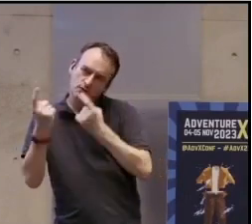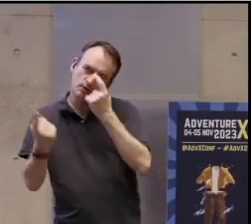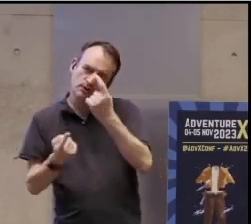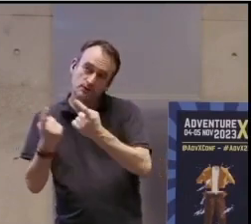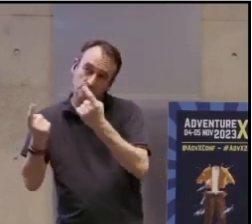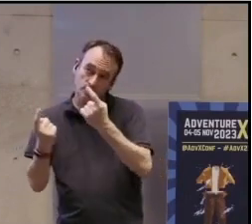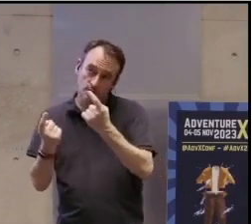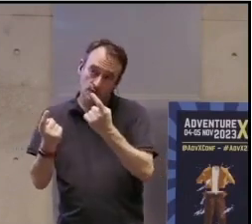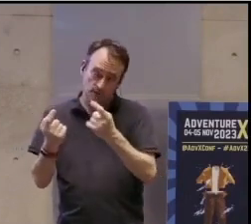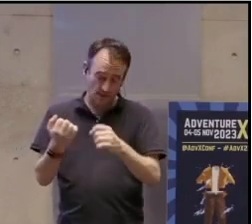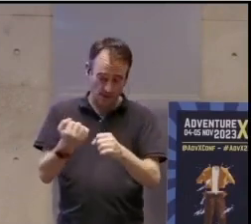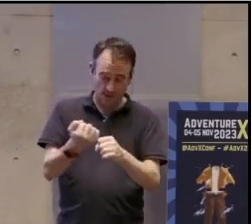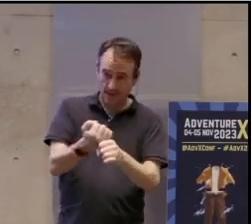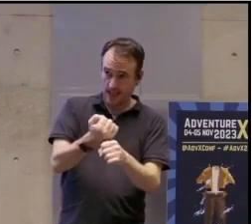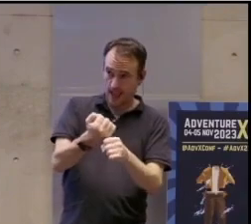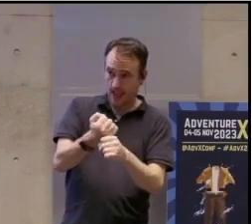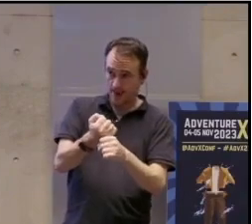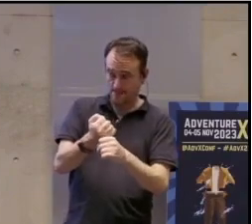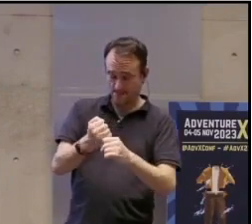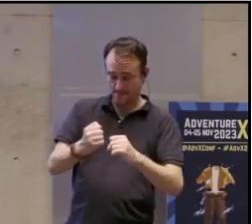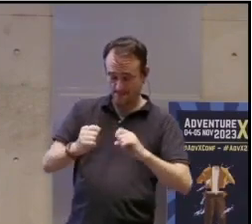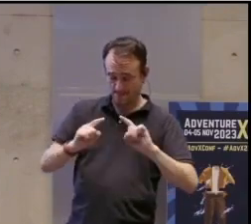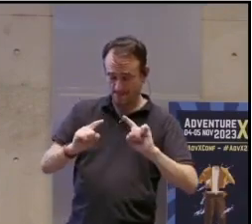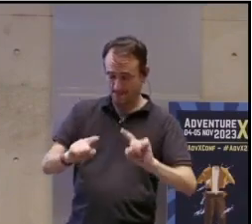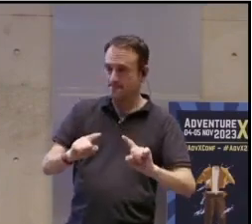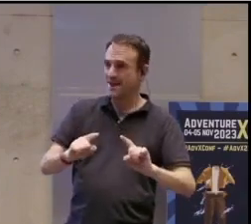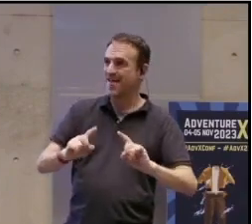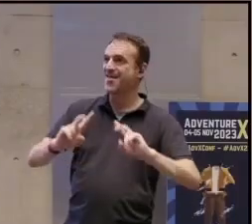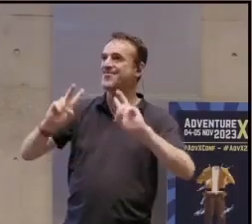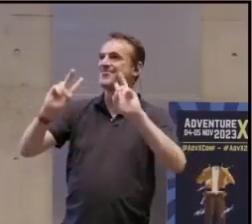its main subject, right, its theme is a medical disease.